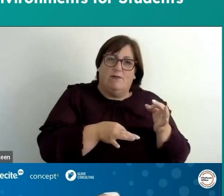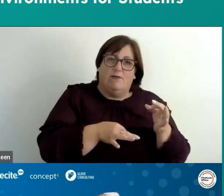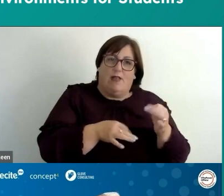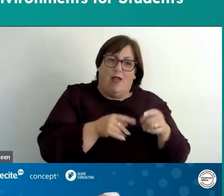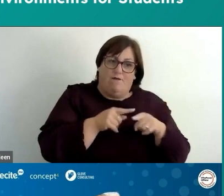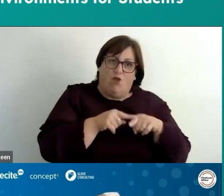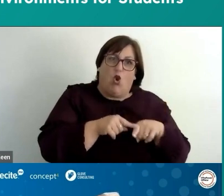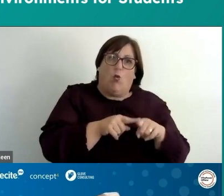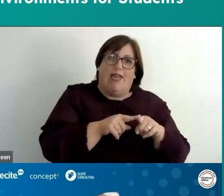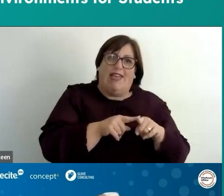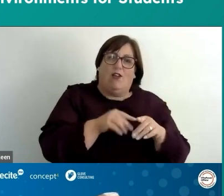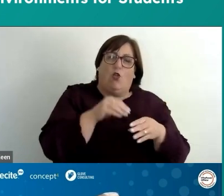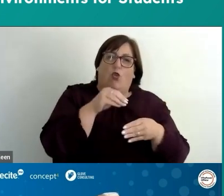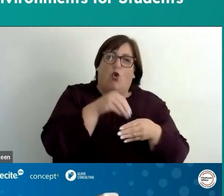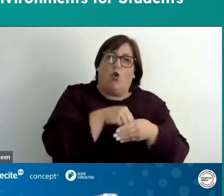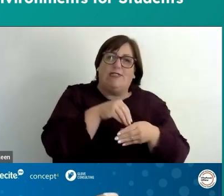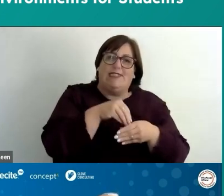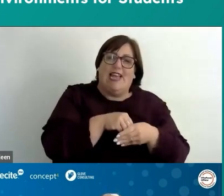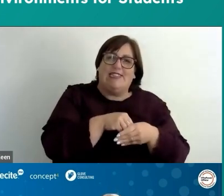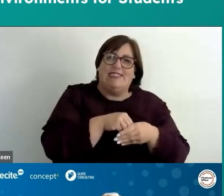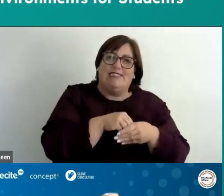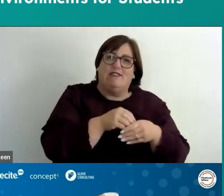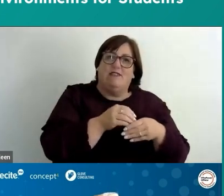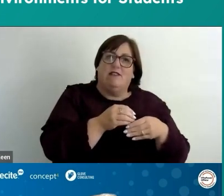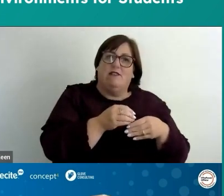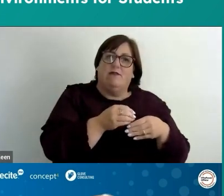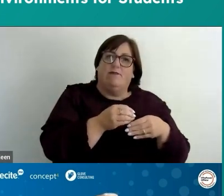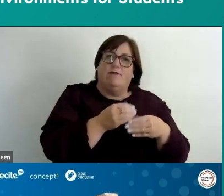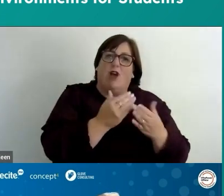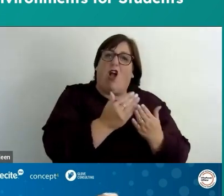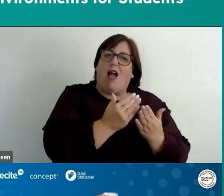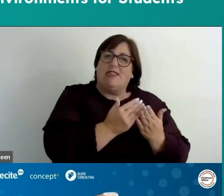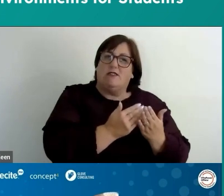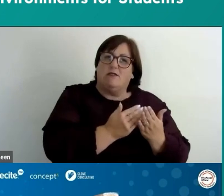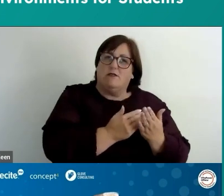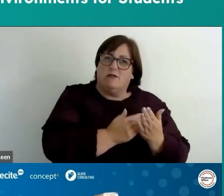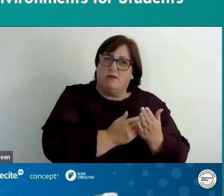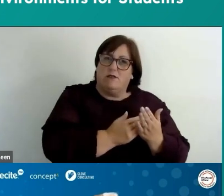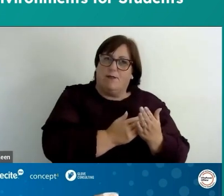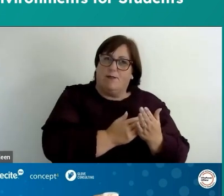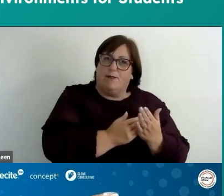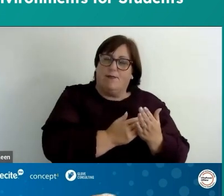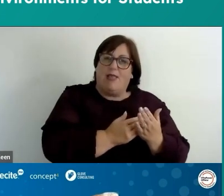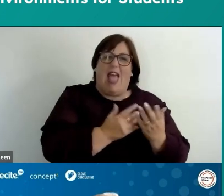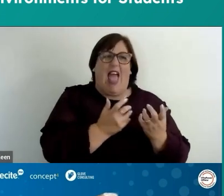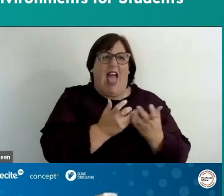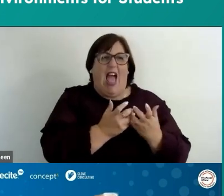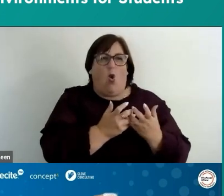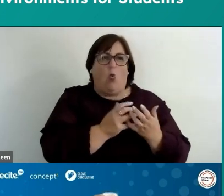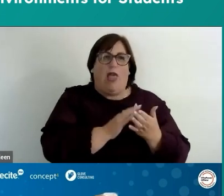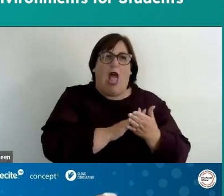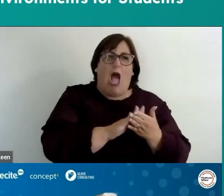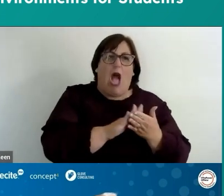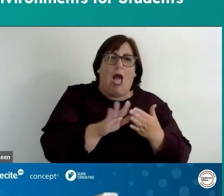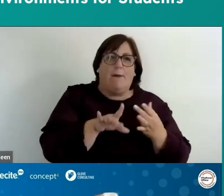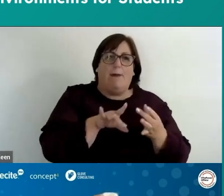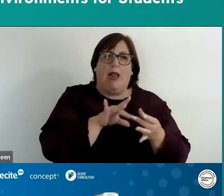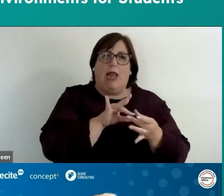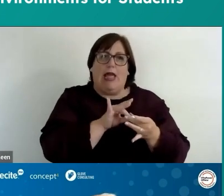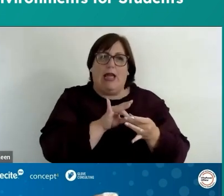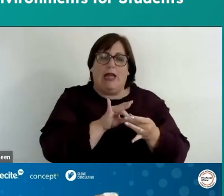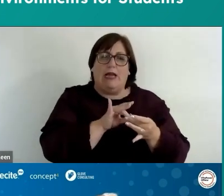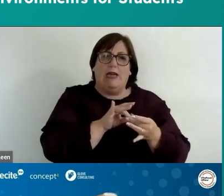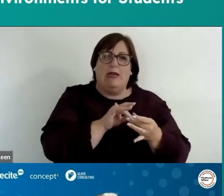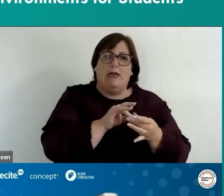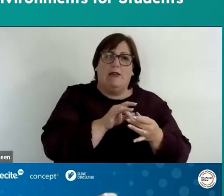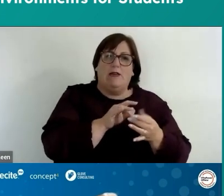guidance for your organization's tone of voice, the way we hyperlink text, the way we structure the content, and so on, so